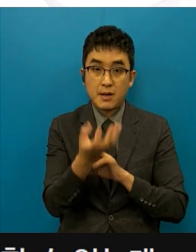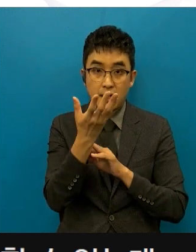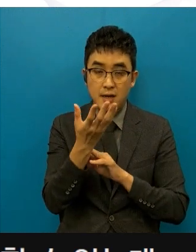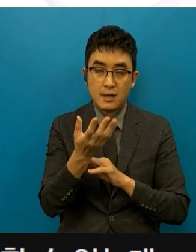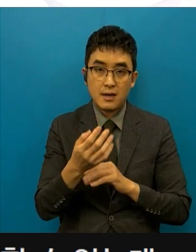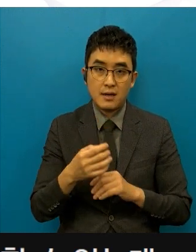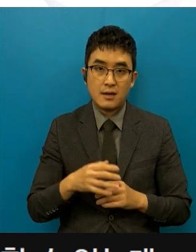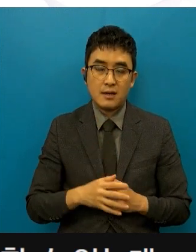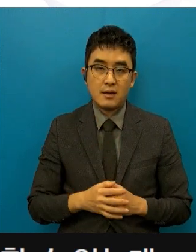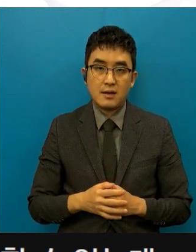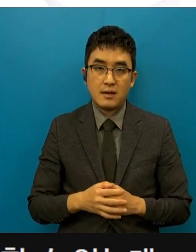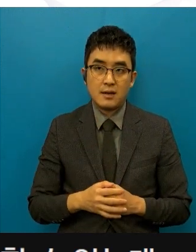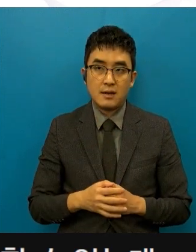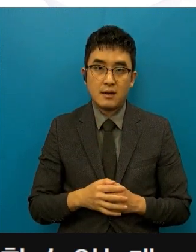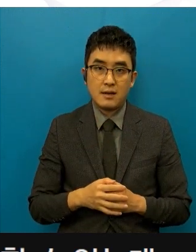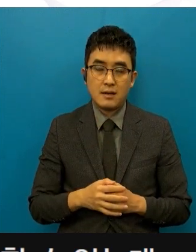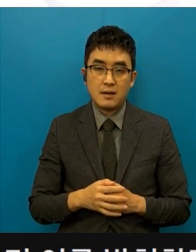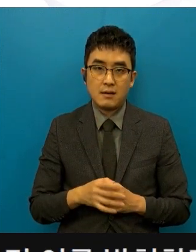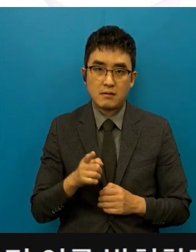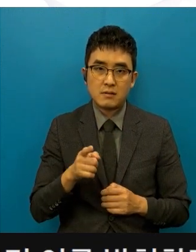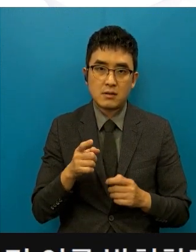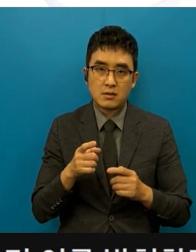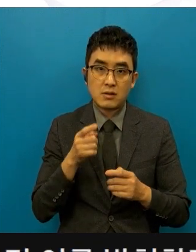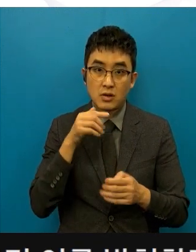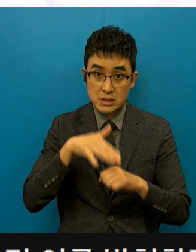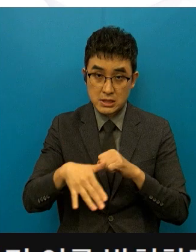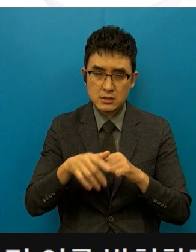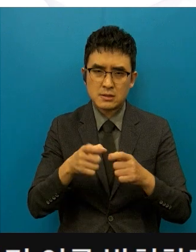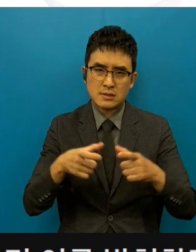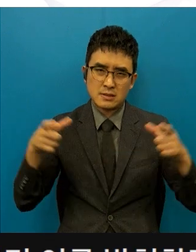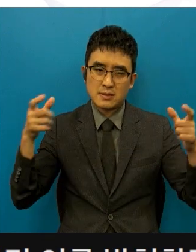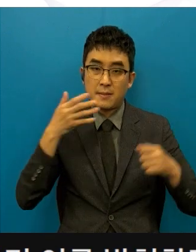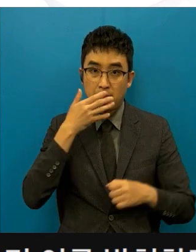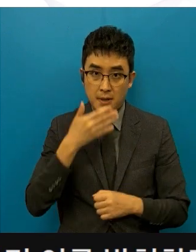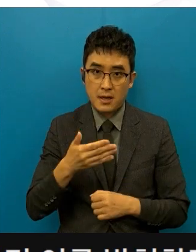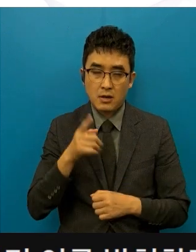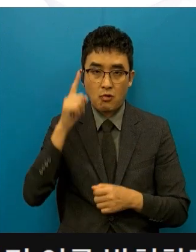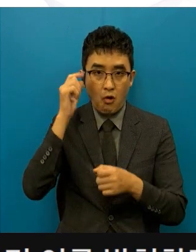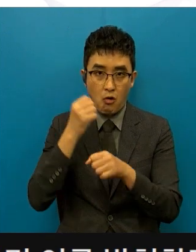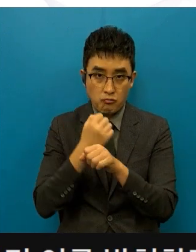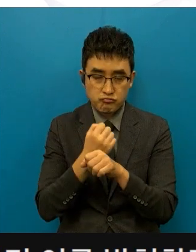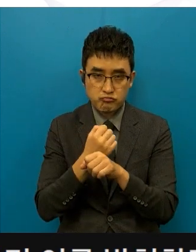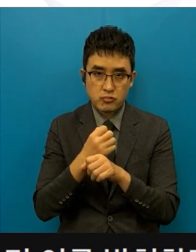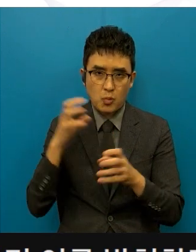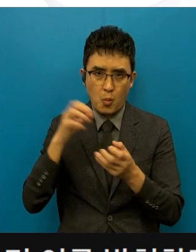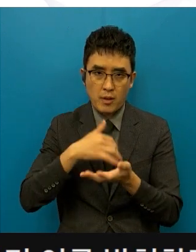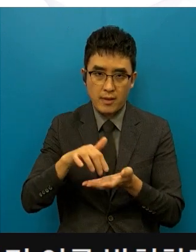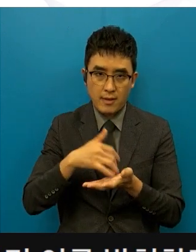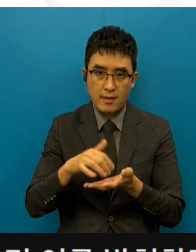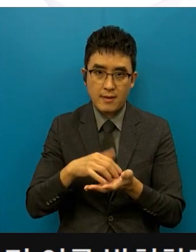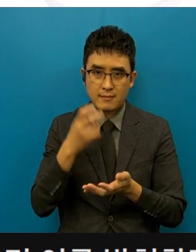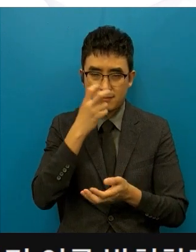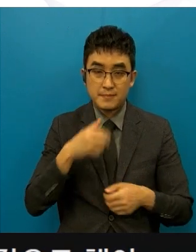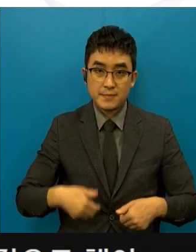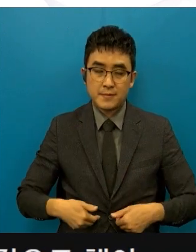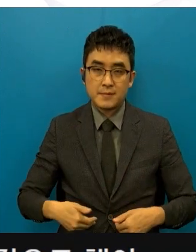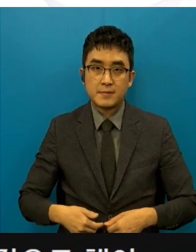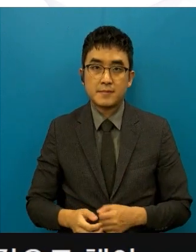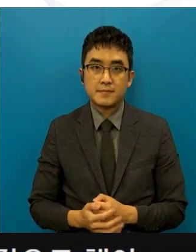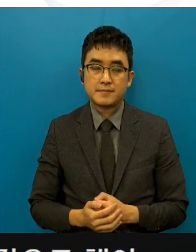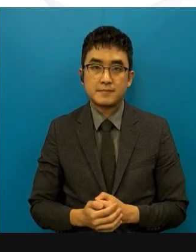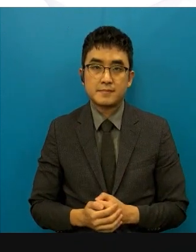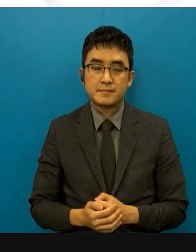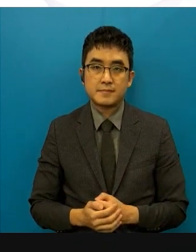in the process should be observed. This includes the patient far and foremost, the doctors, the physicians,